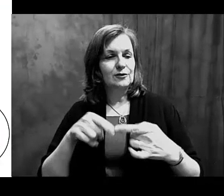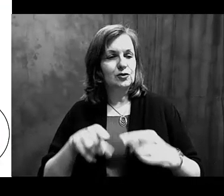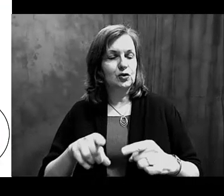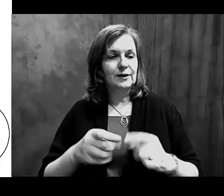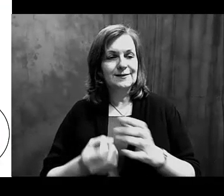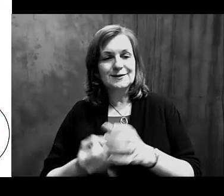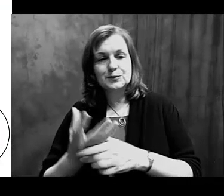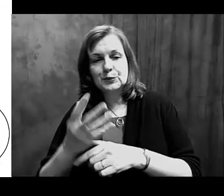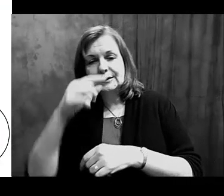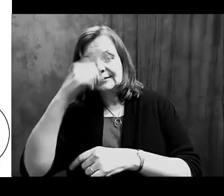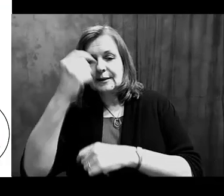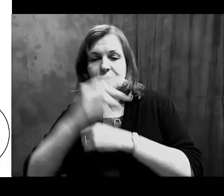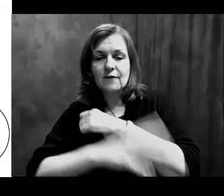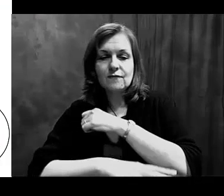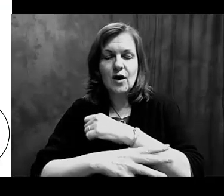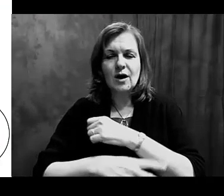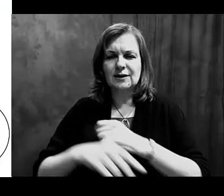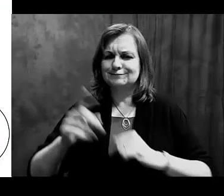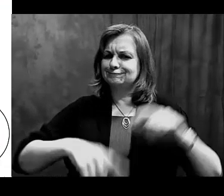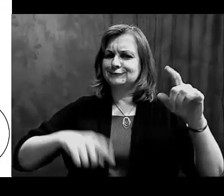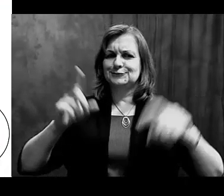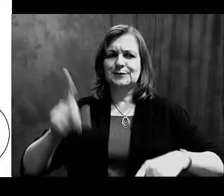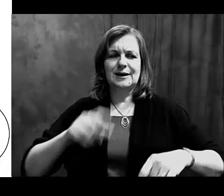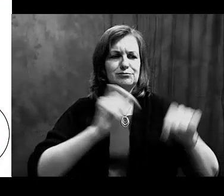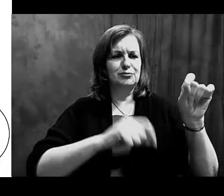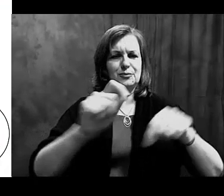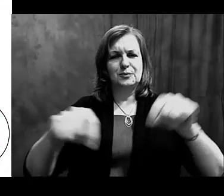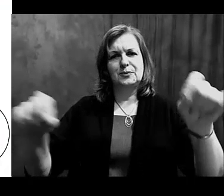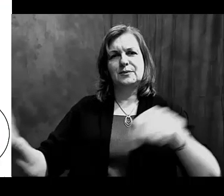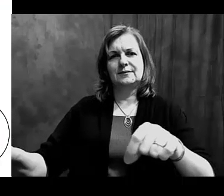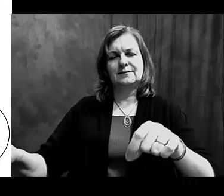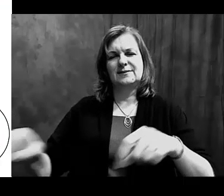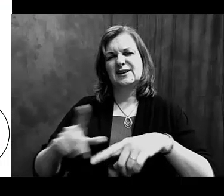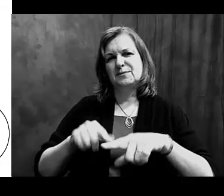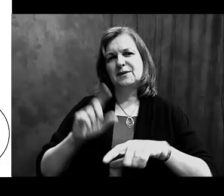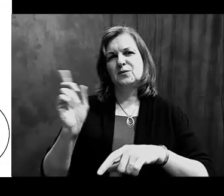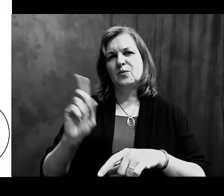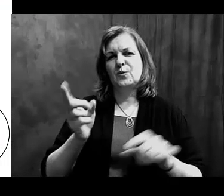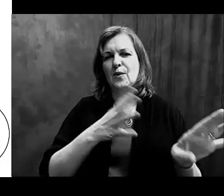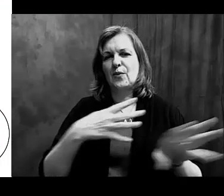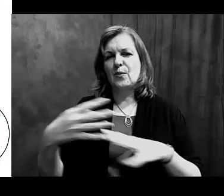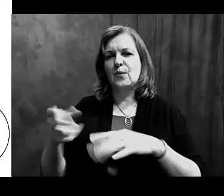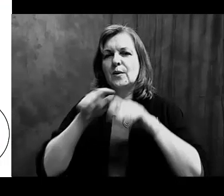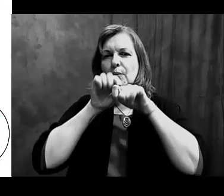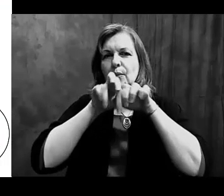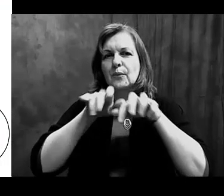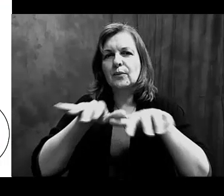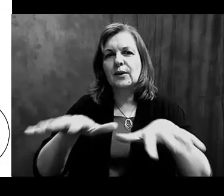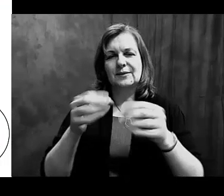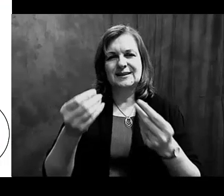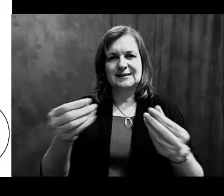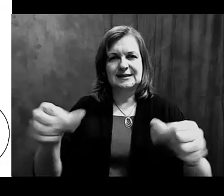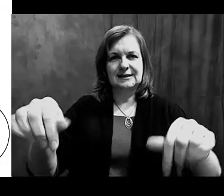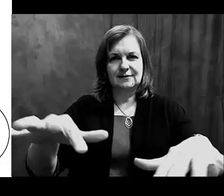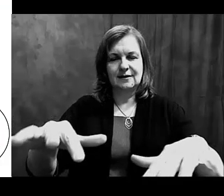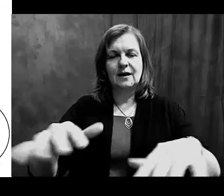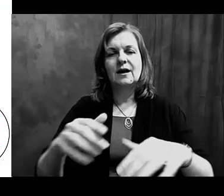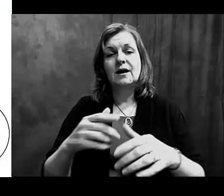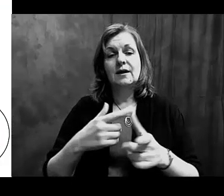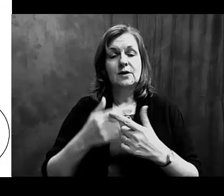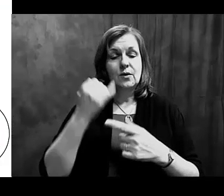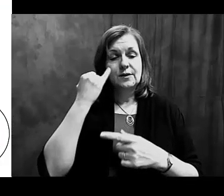the spring and summer and fall as being very random, really depending on which way the wind blows, right? If these are